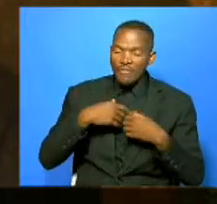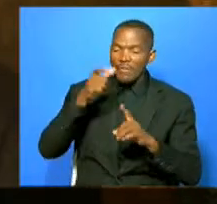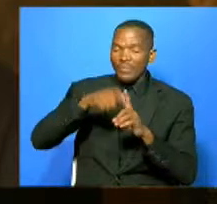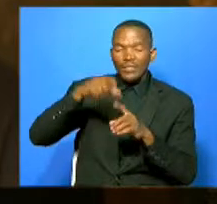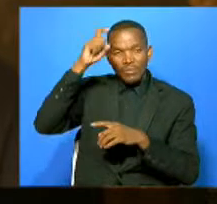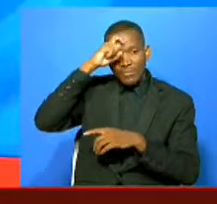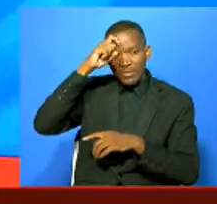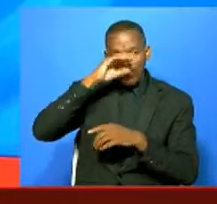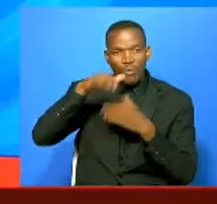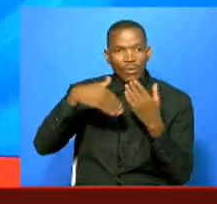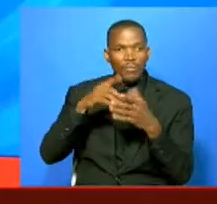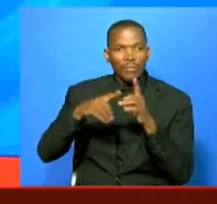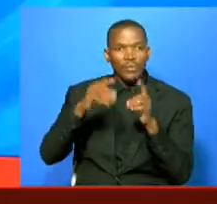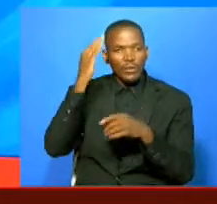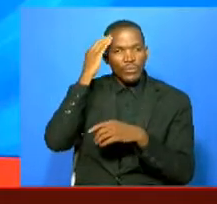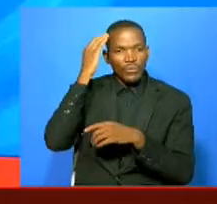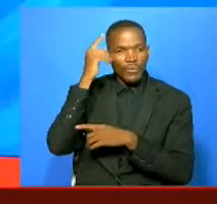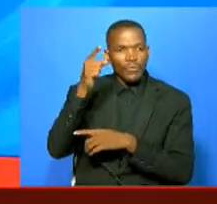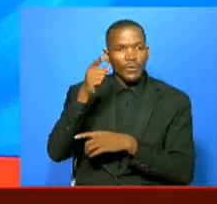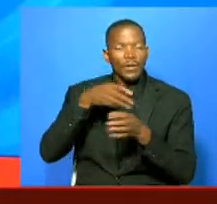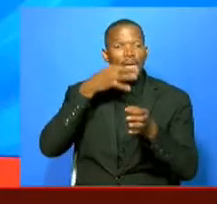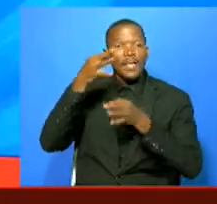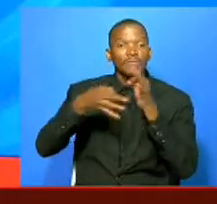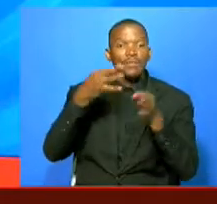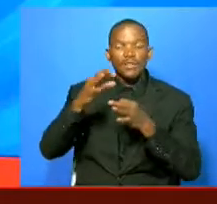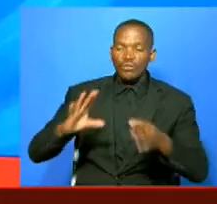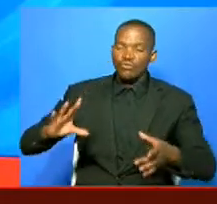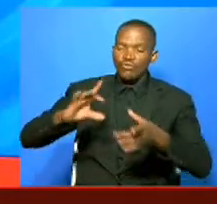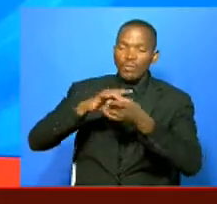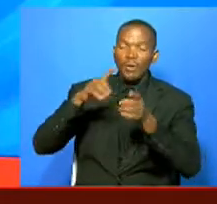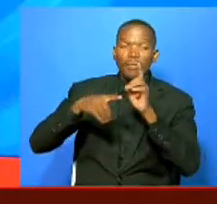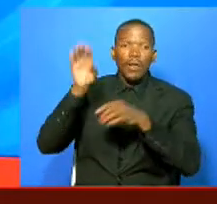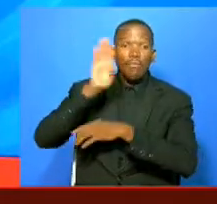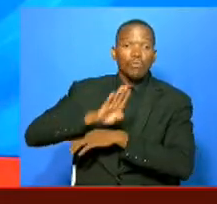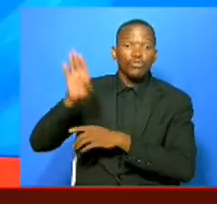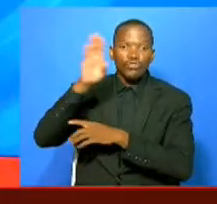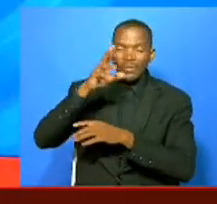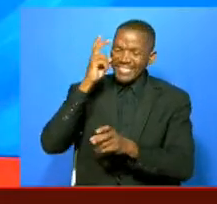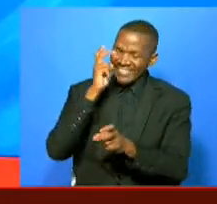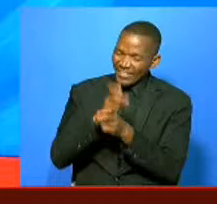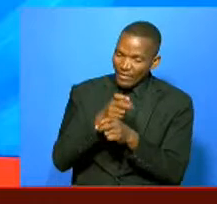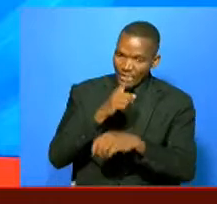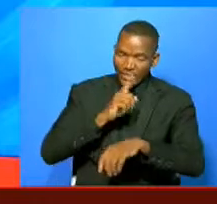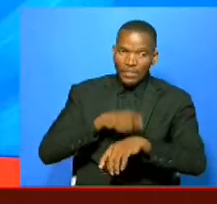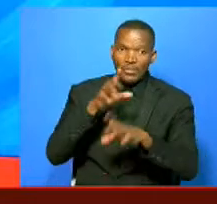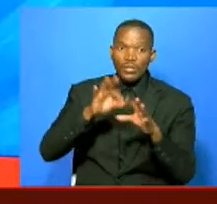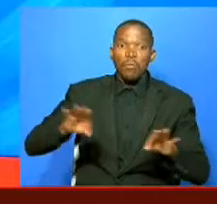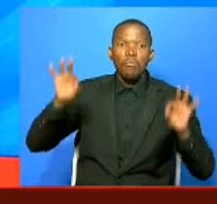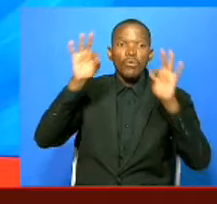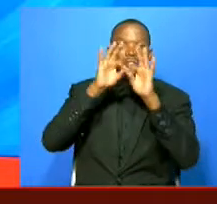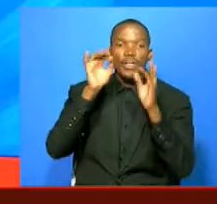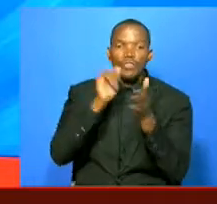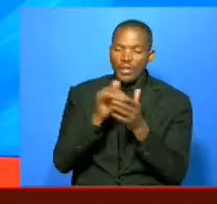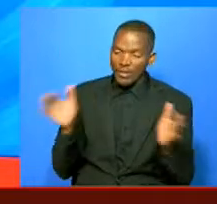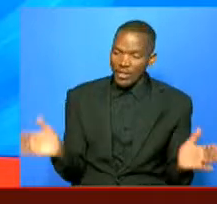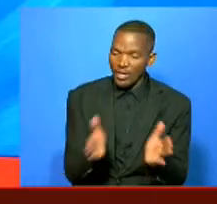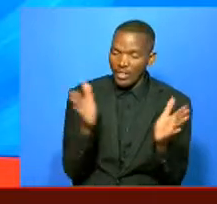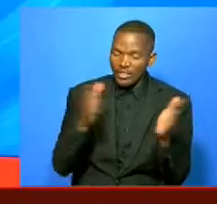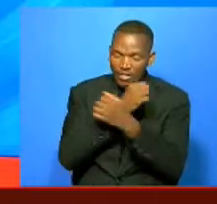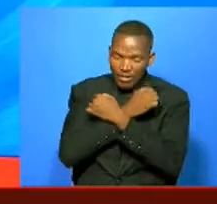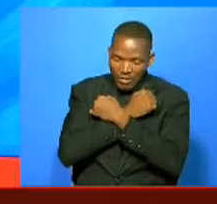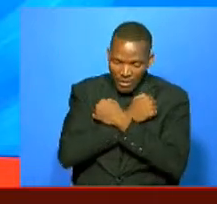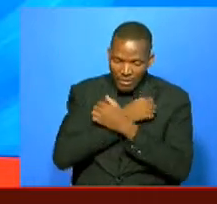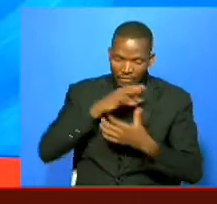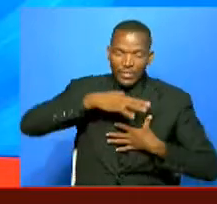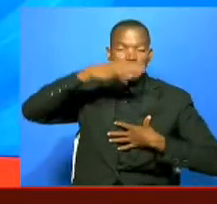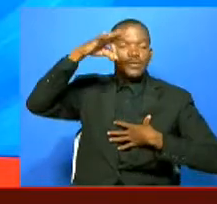itseng. Go tlhalosiwa fa tshwaragano ya Batswana mo dinakong tsa pitlagano e le botlhokwa ka e rotloetsa moa wa lorato